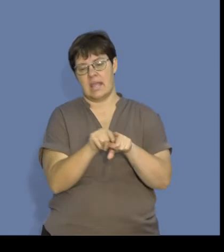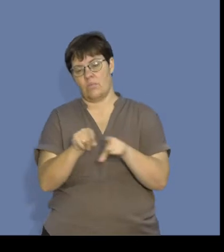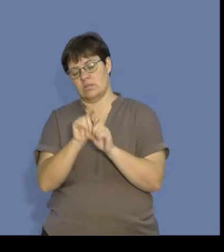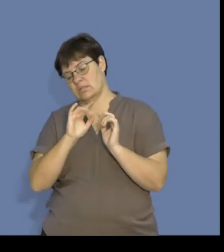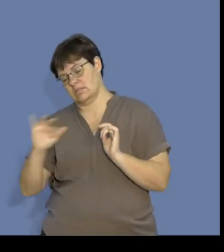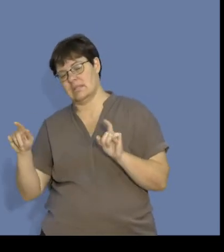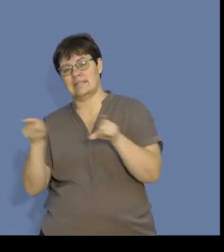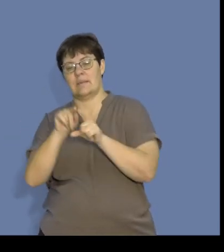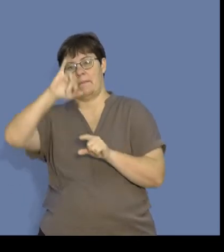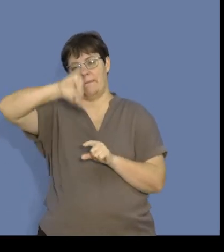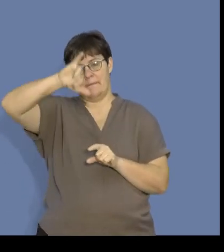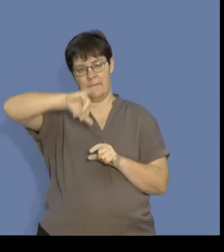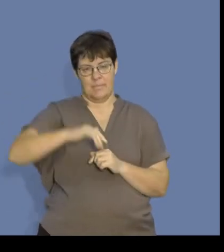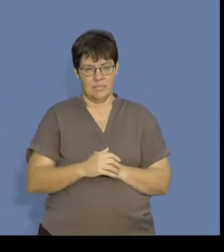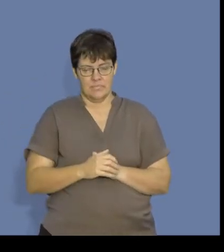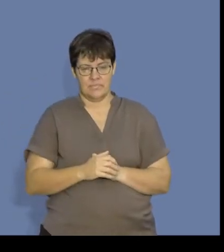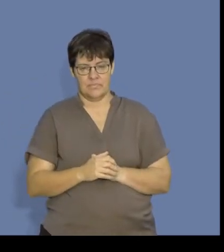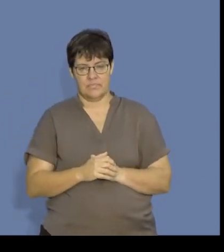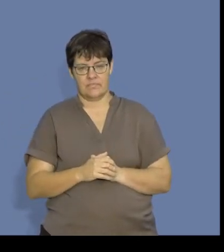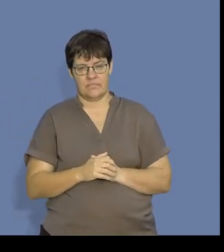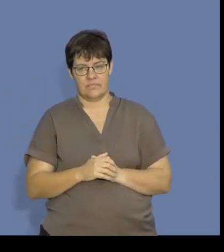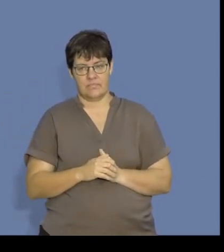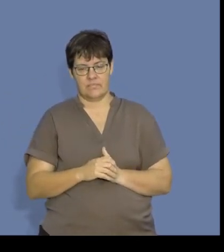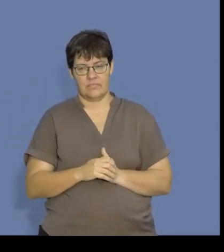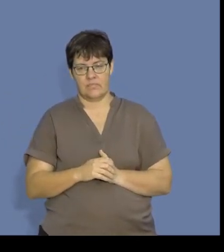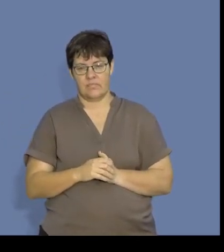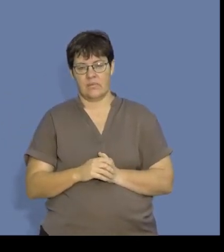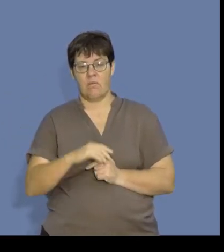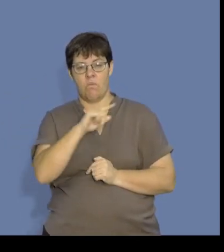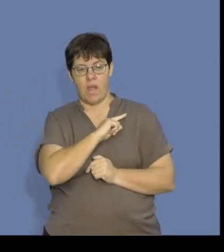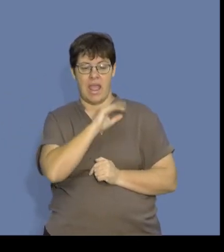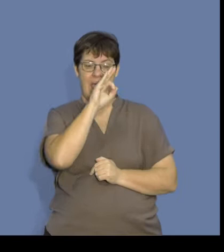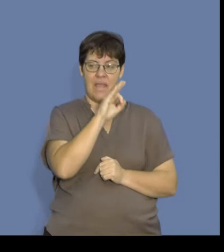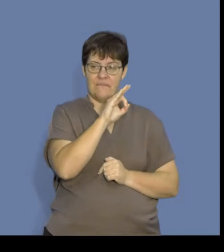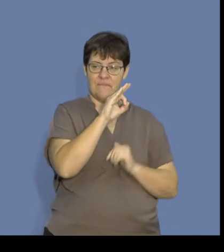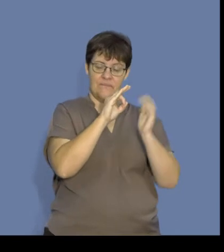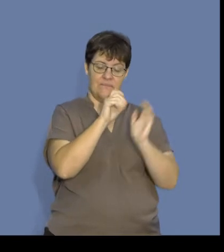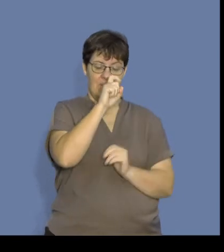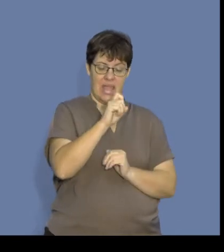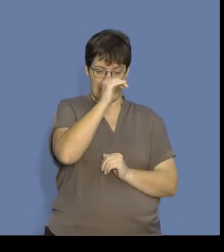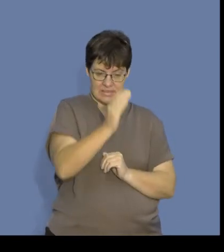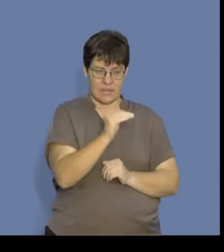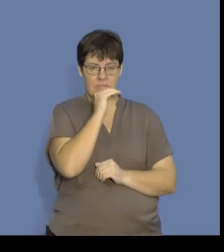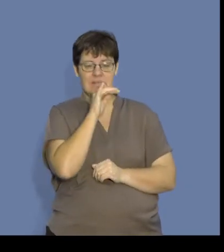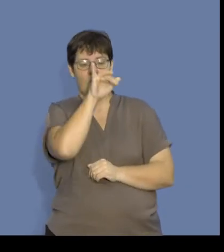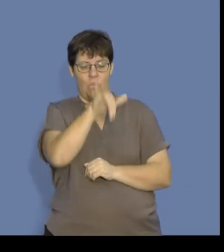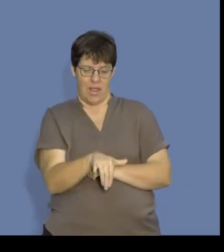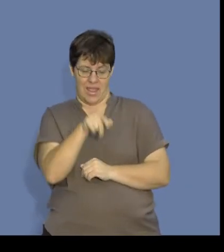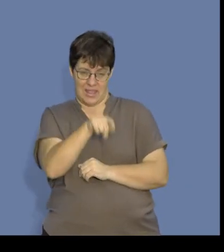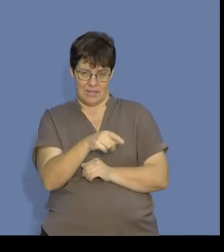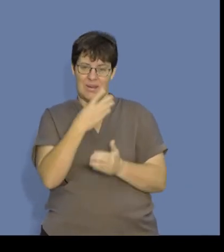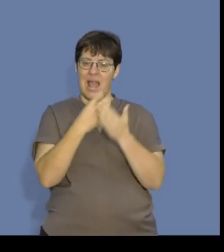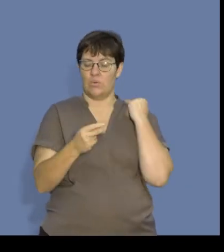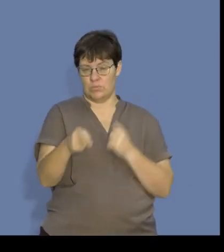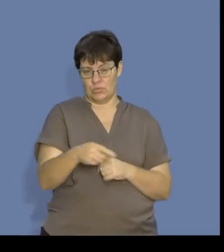equals to the very same thing. It will really mean one and the same thing because f of x is the same as y, which is